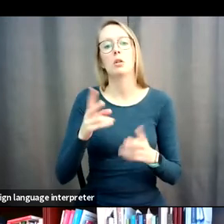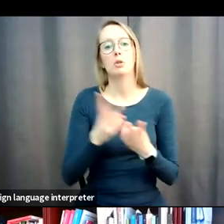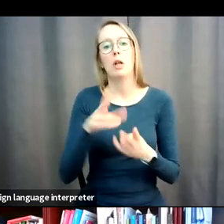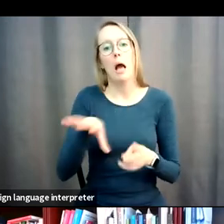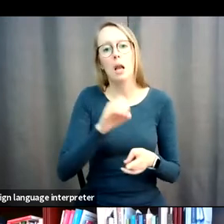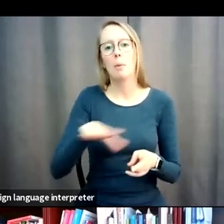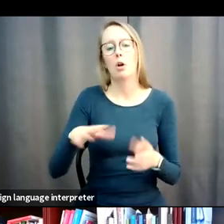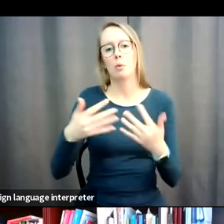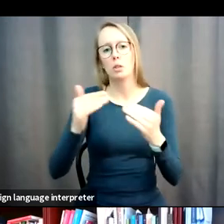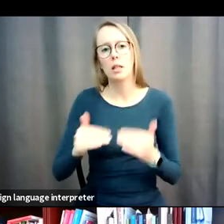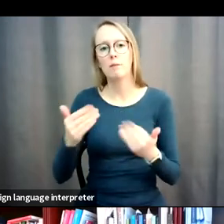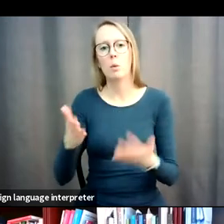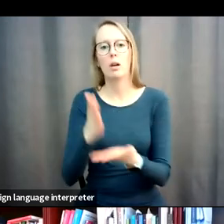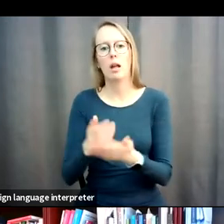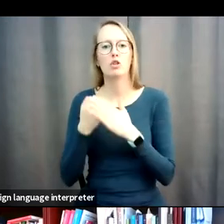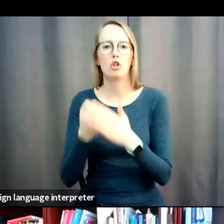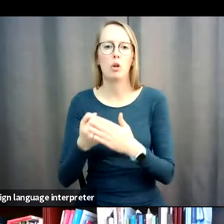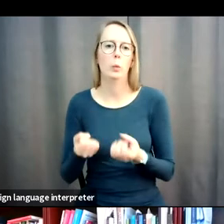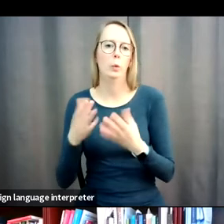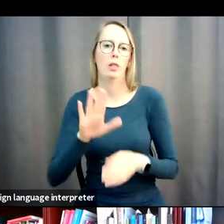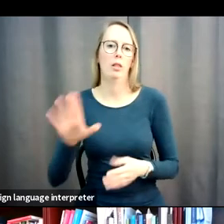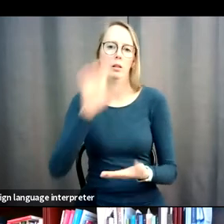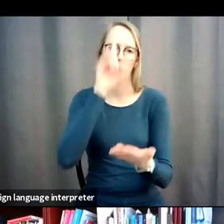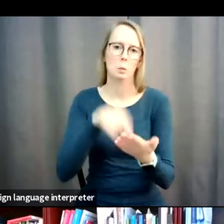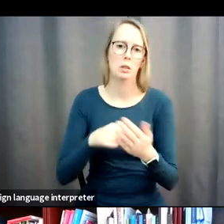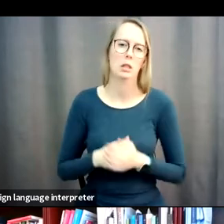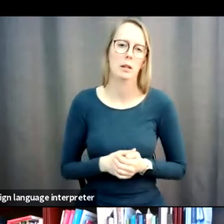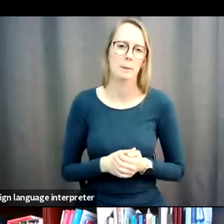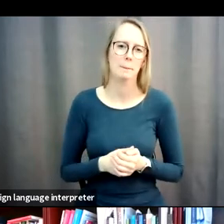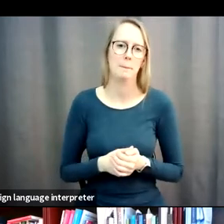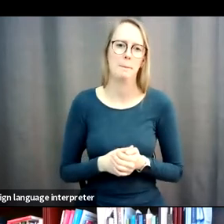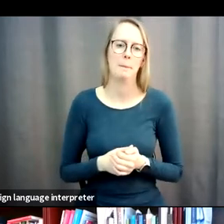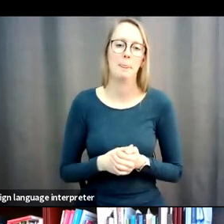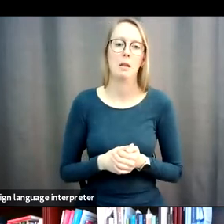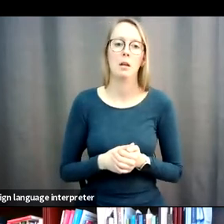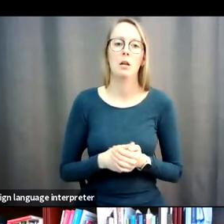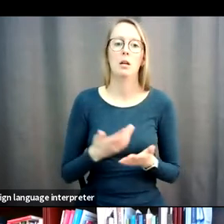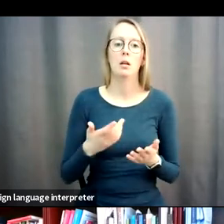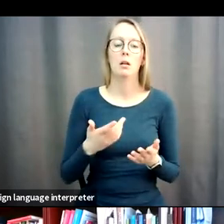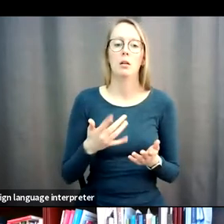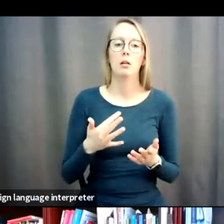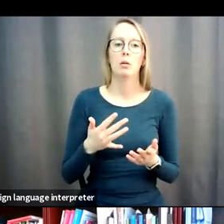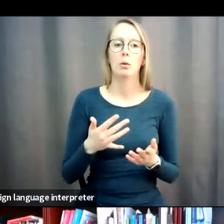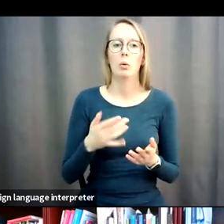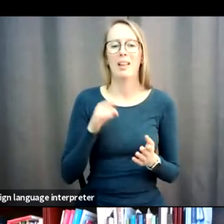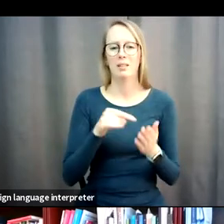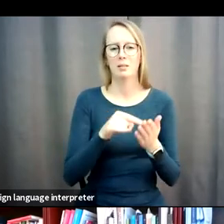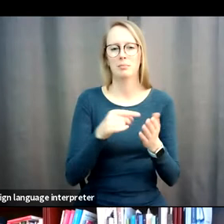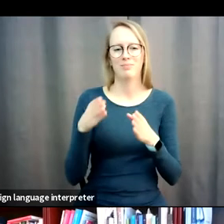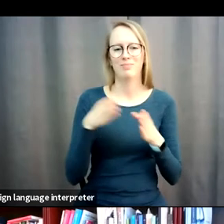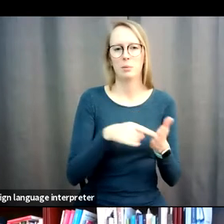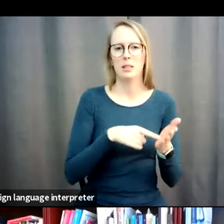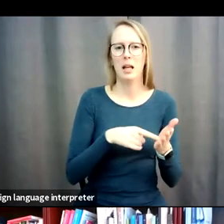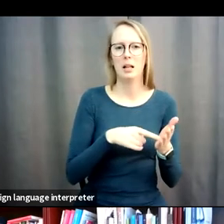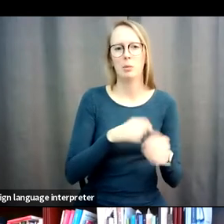disabilities have the support they need to express their views. So this is particularly in relation to forced